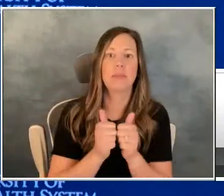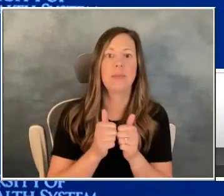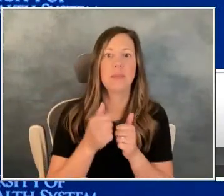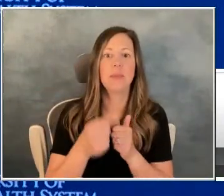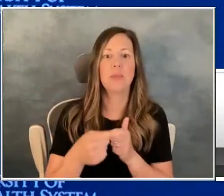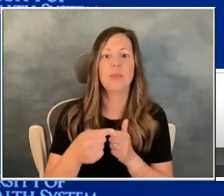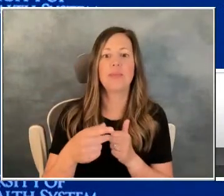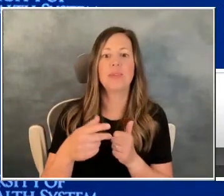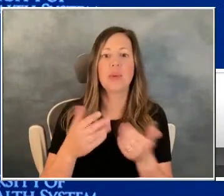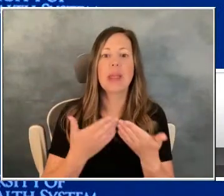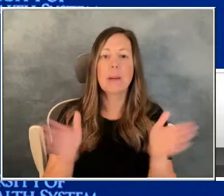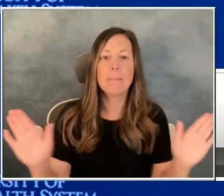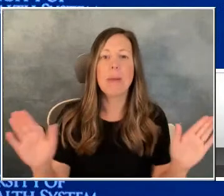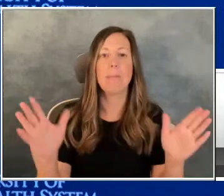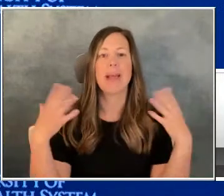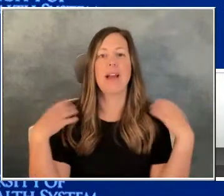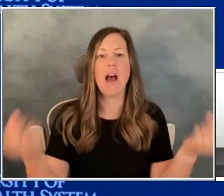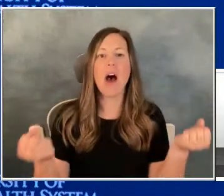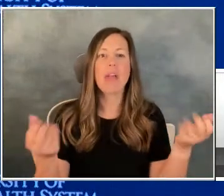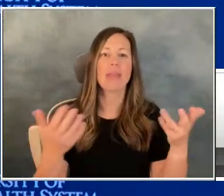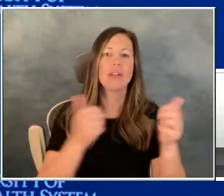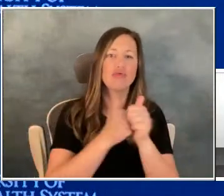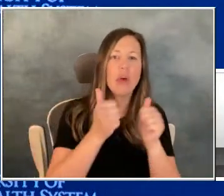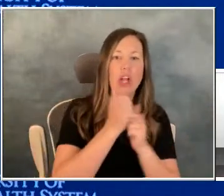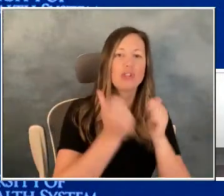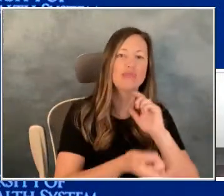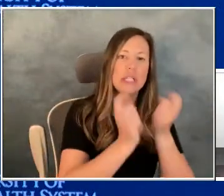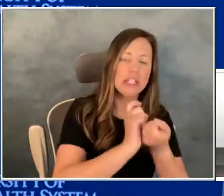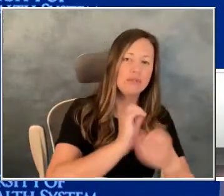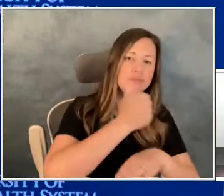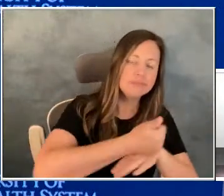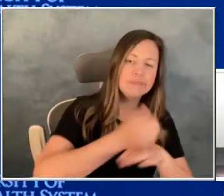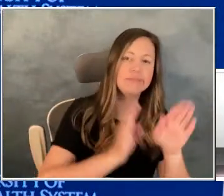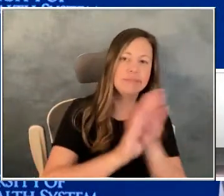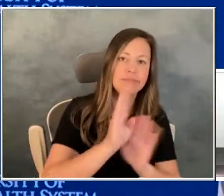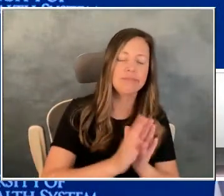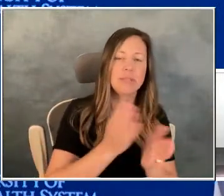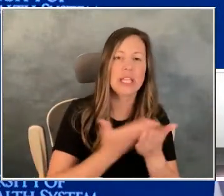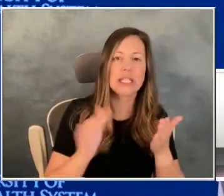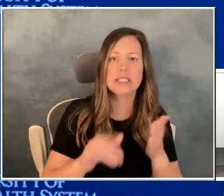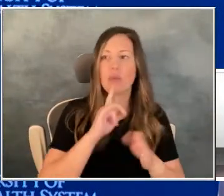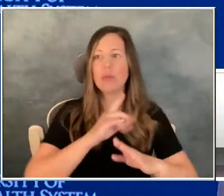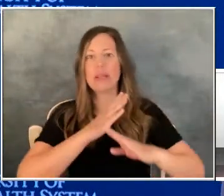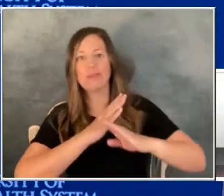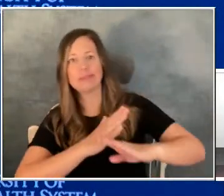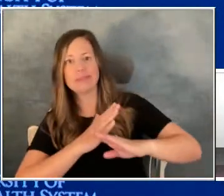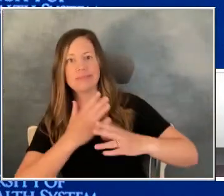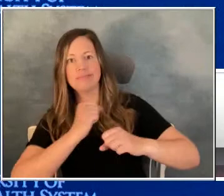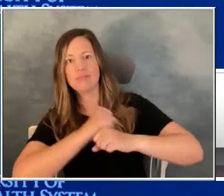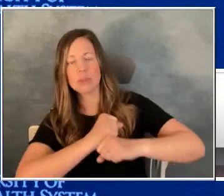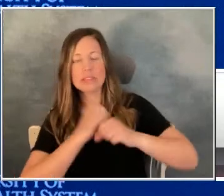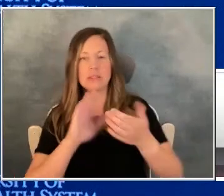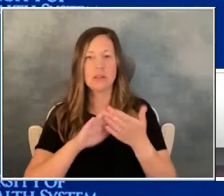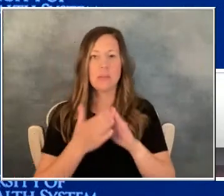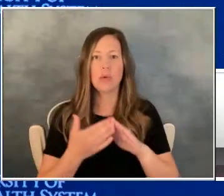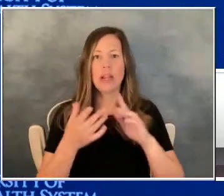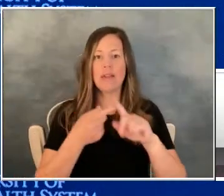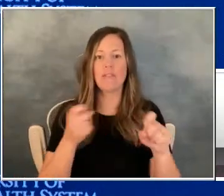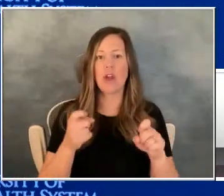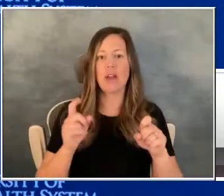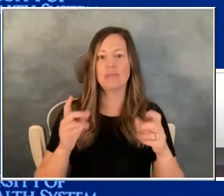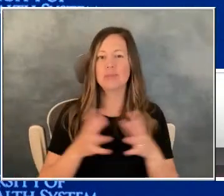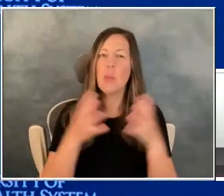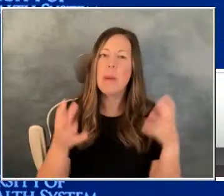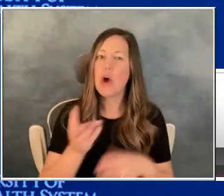health infrastructure, things of that nature, the ability to keep our communities free of excess water where